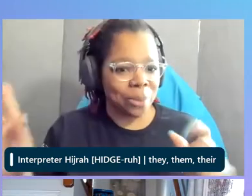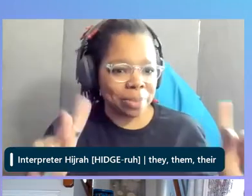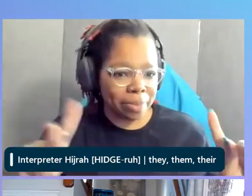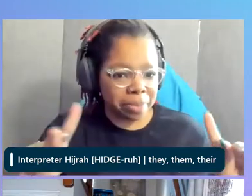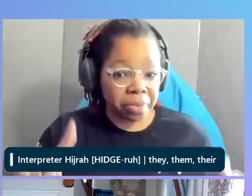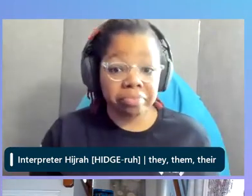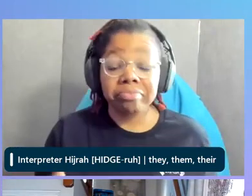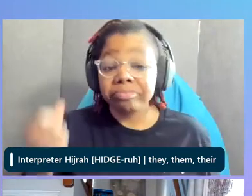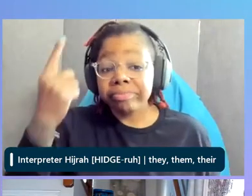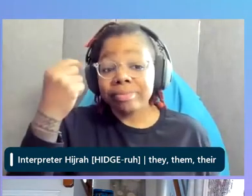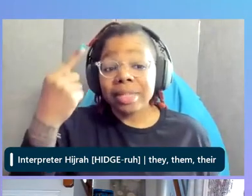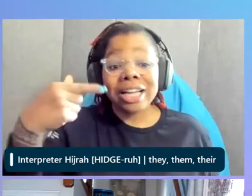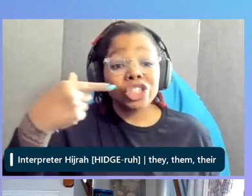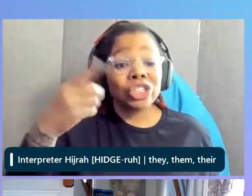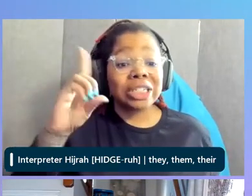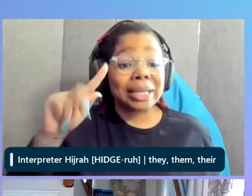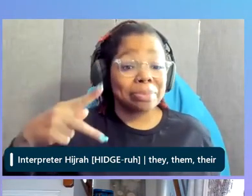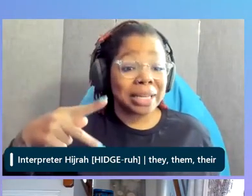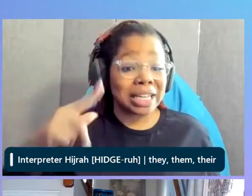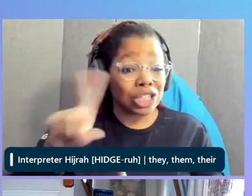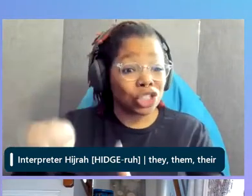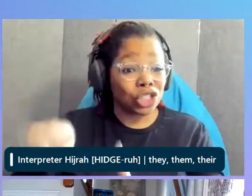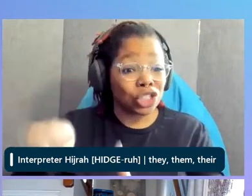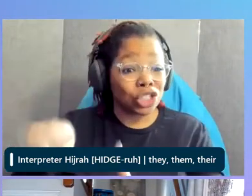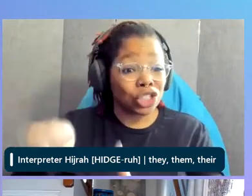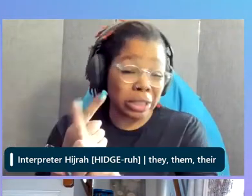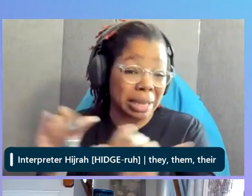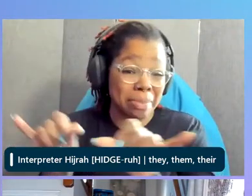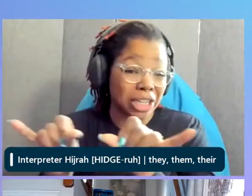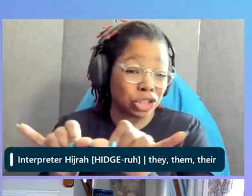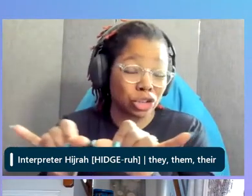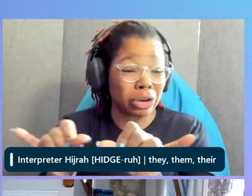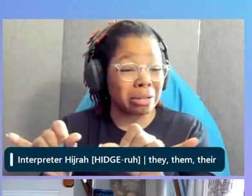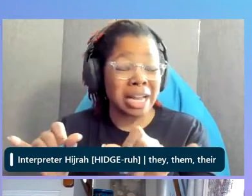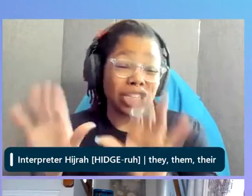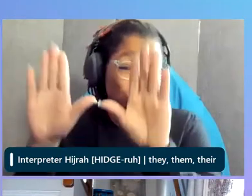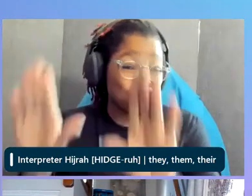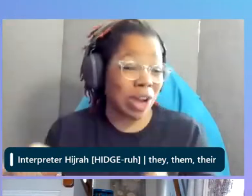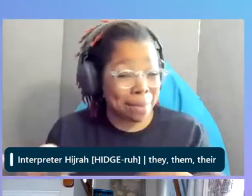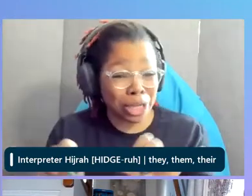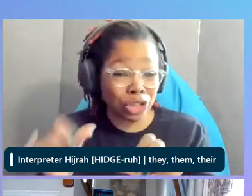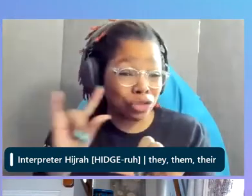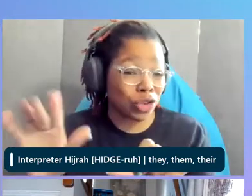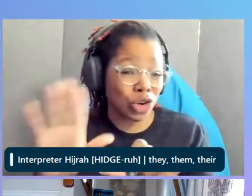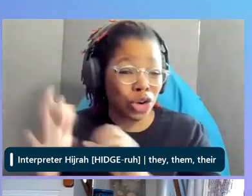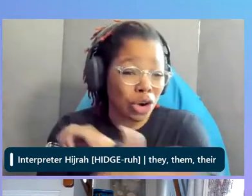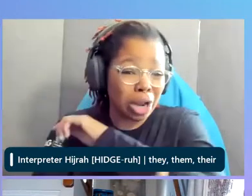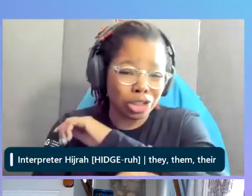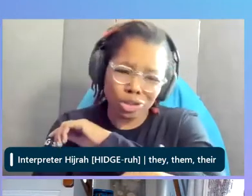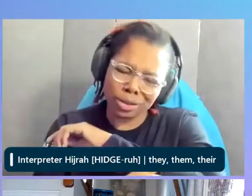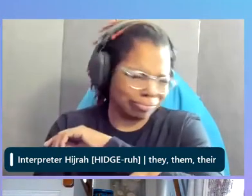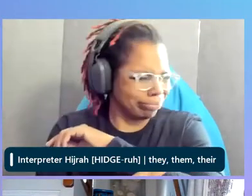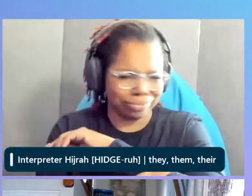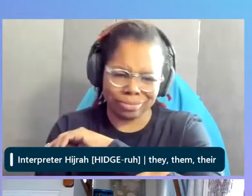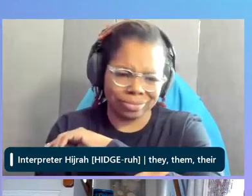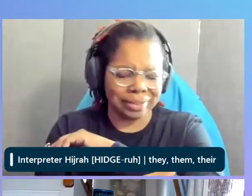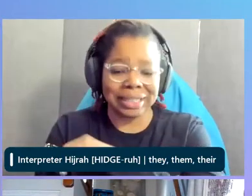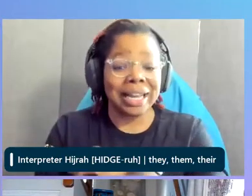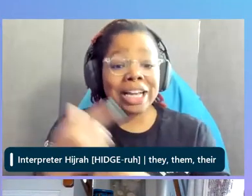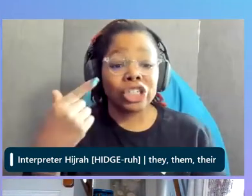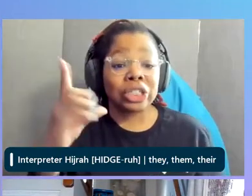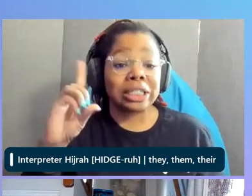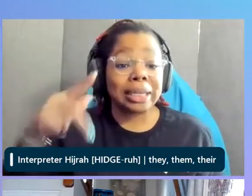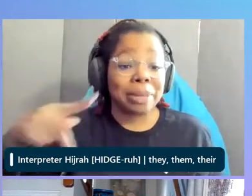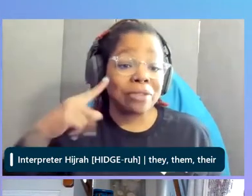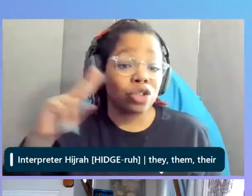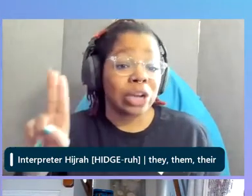is, GDP isn't necessarily all that great a metric for your companies, for your country's health and well-being. The GDP of